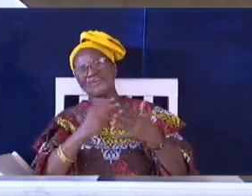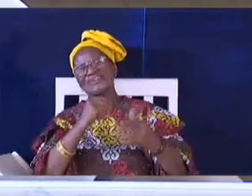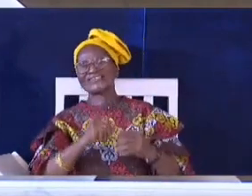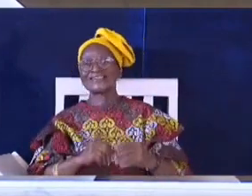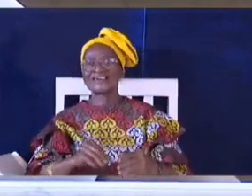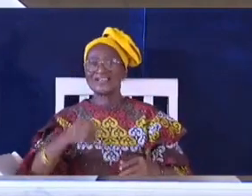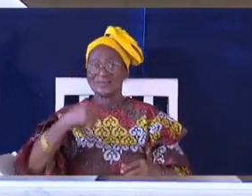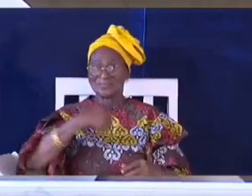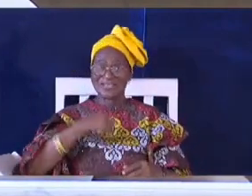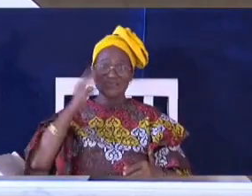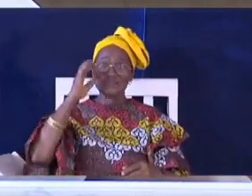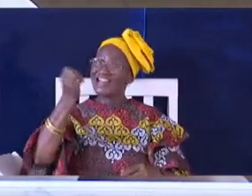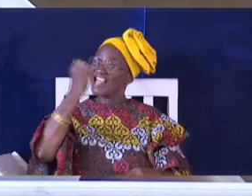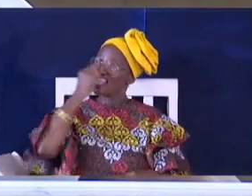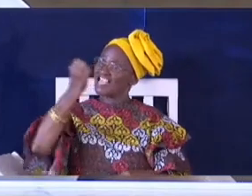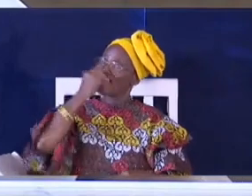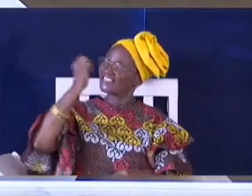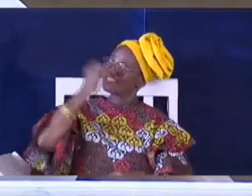I will eat you up.